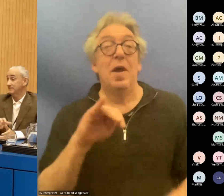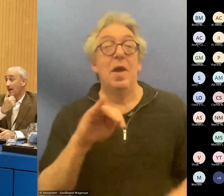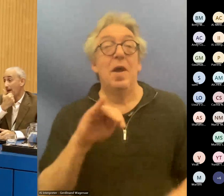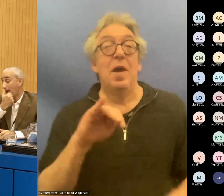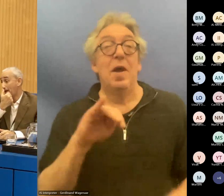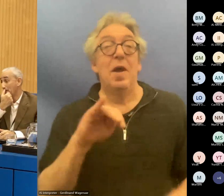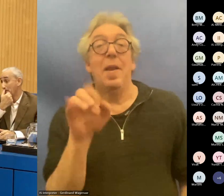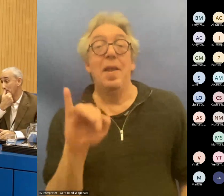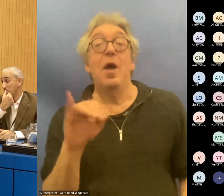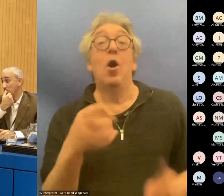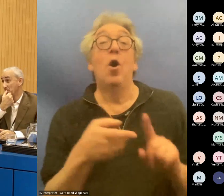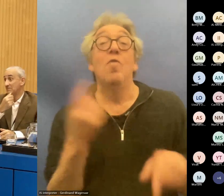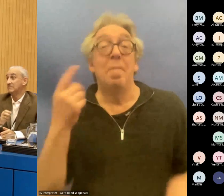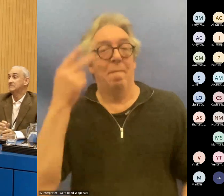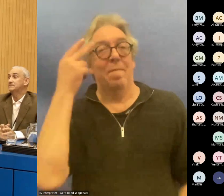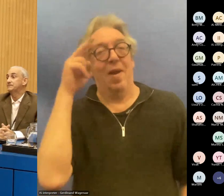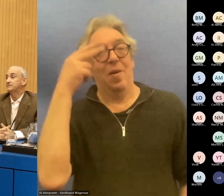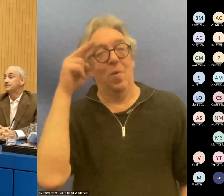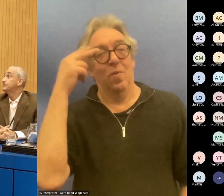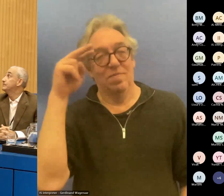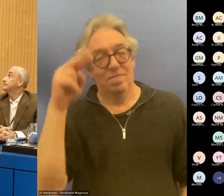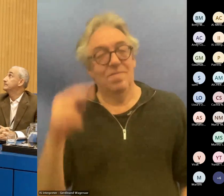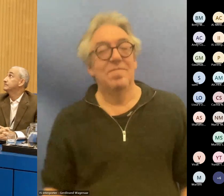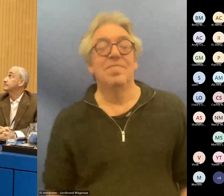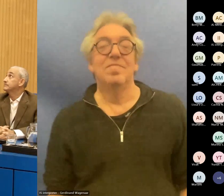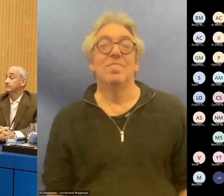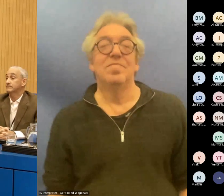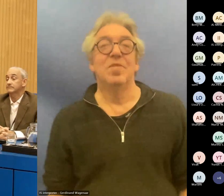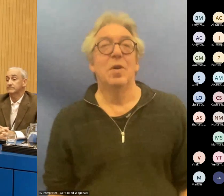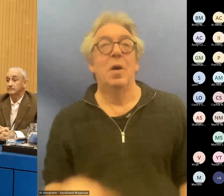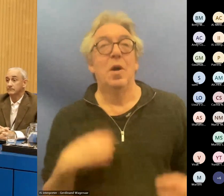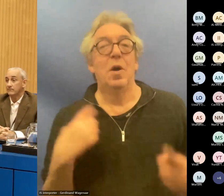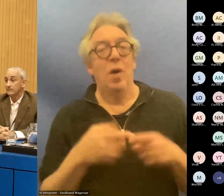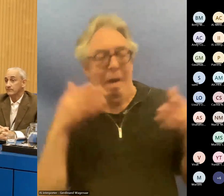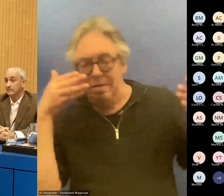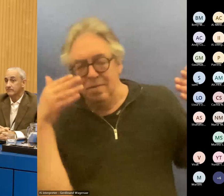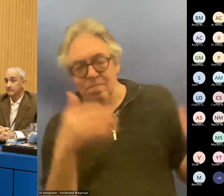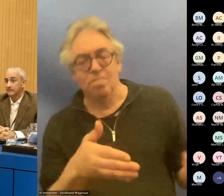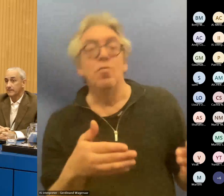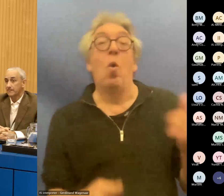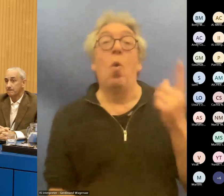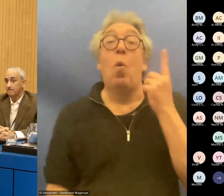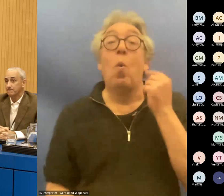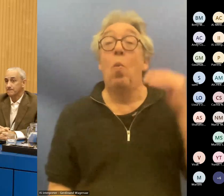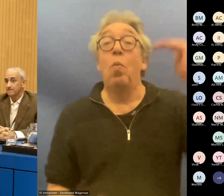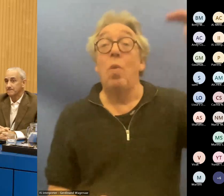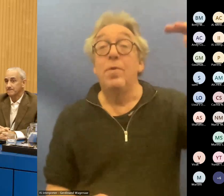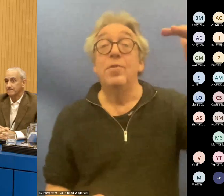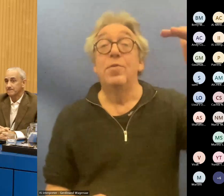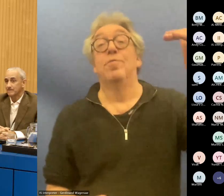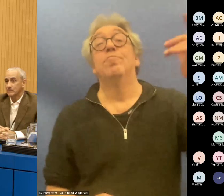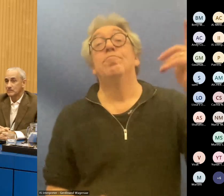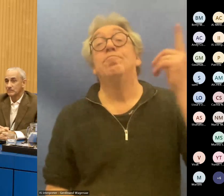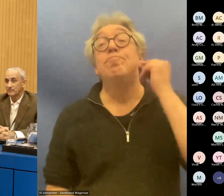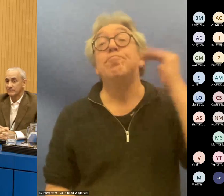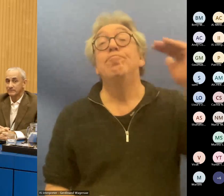am from Mexico. We work with women and girls with disability. Thank